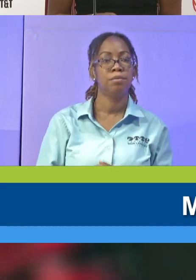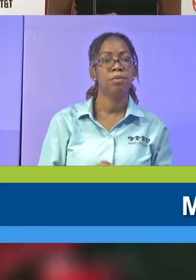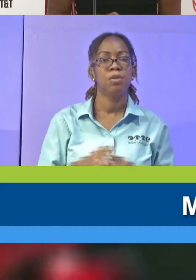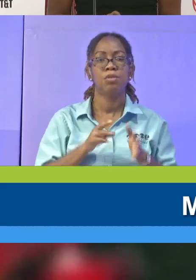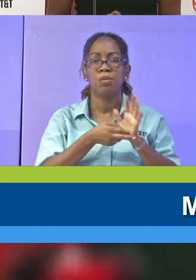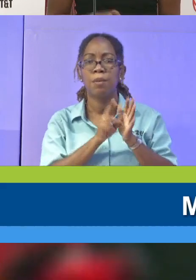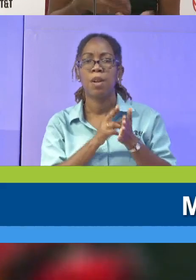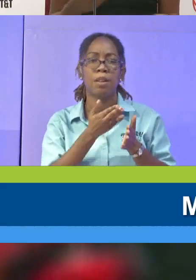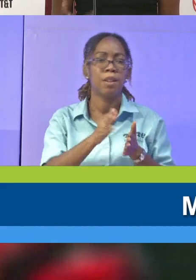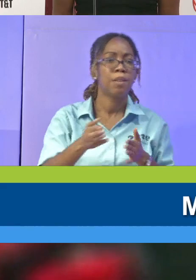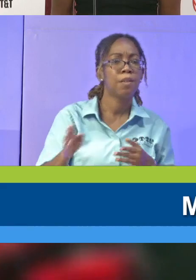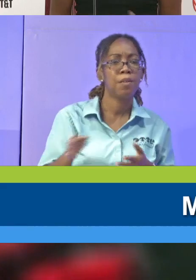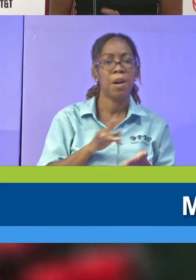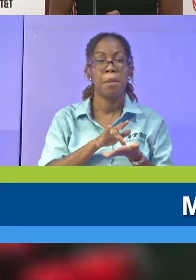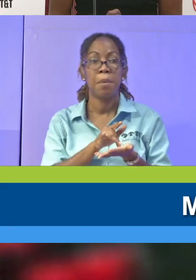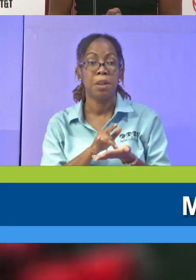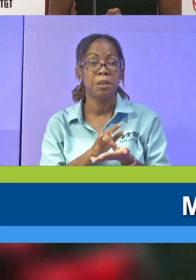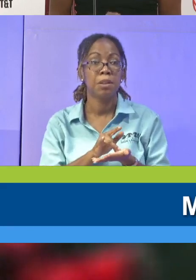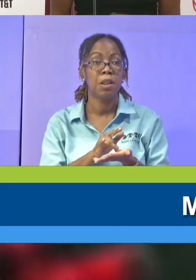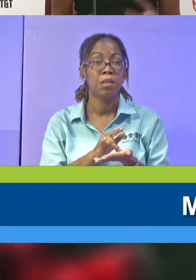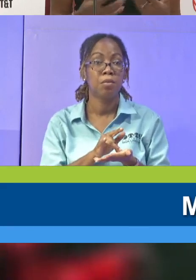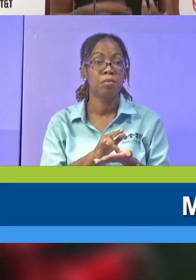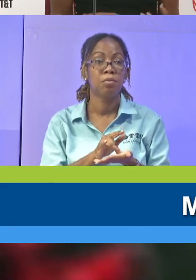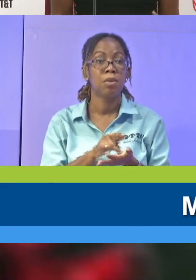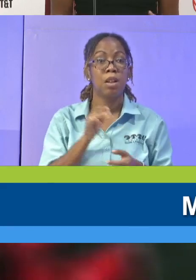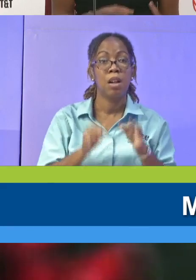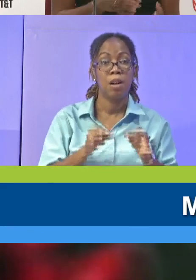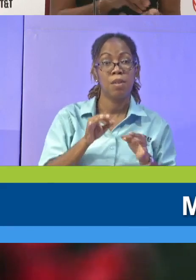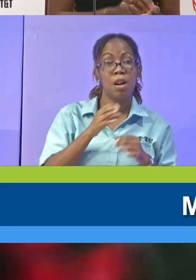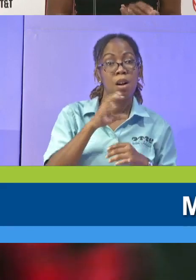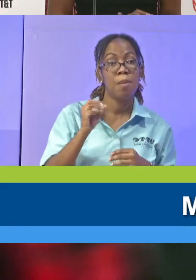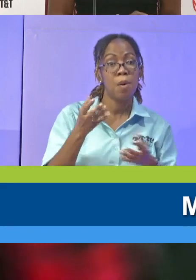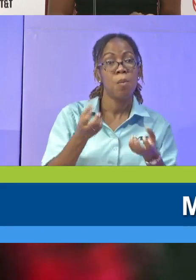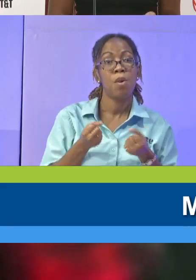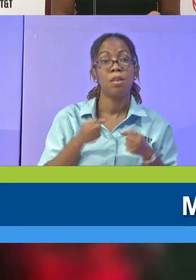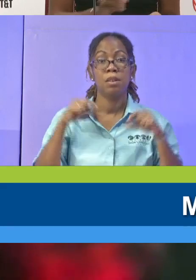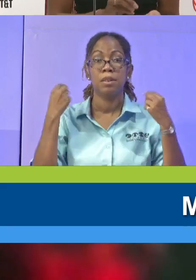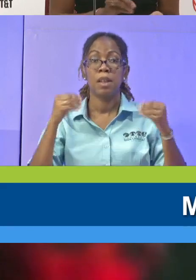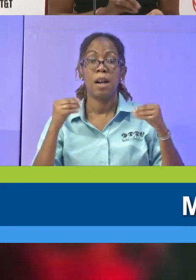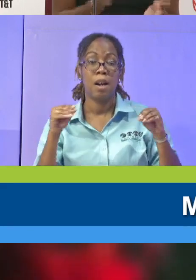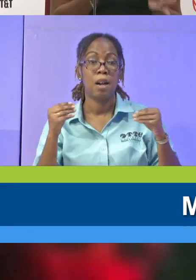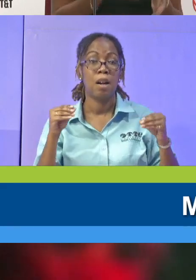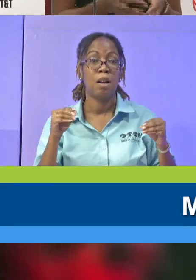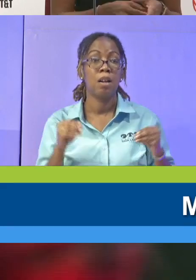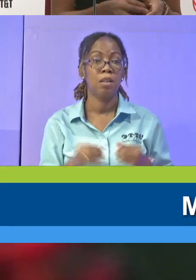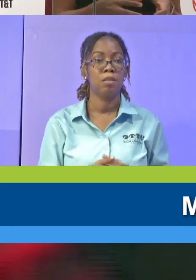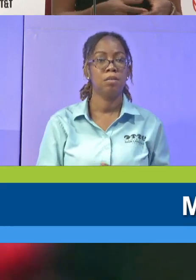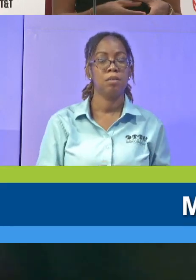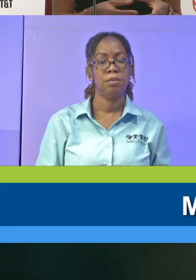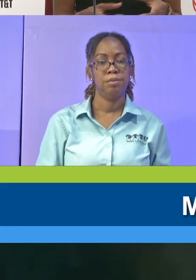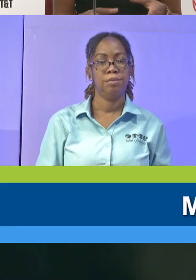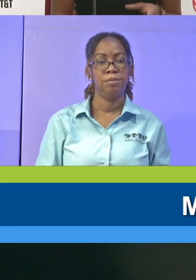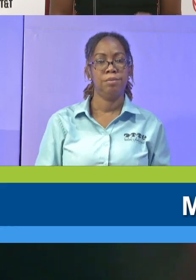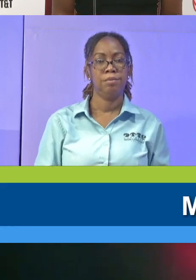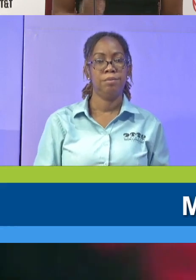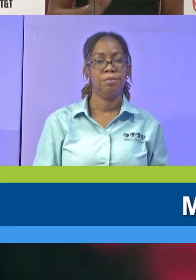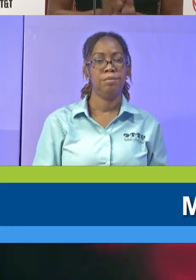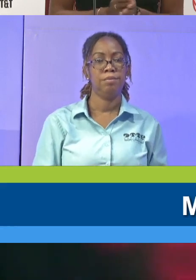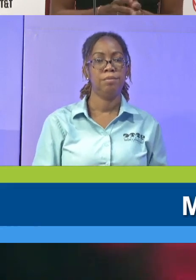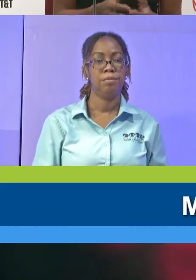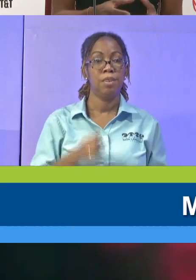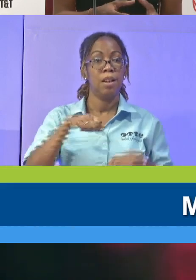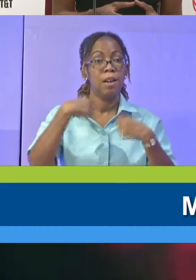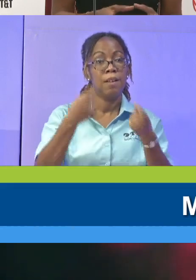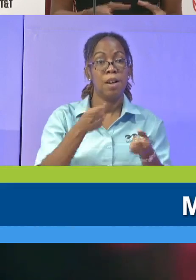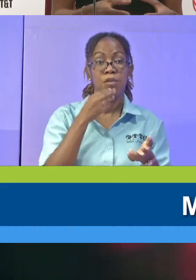medicines to come into the market, like Trinidad and Tobago, may use our recommendations, because we would issue an assessment report,